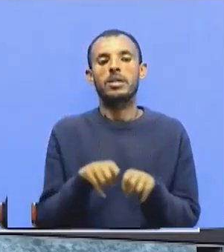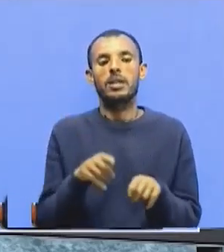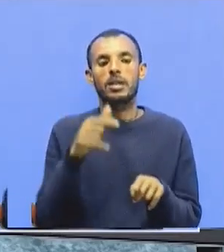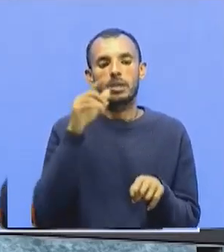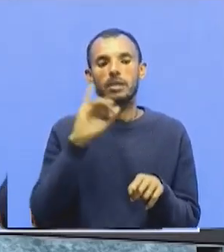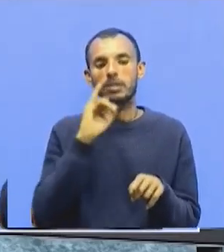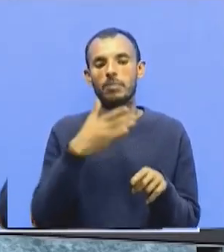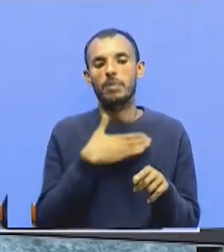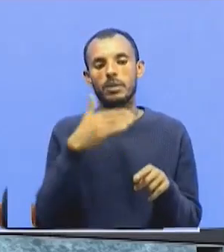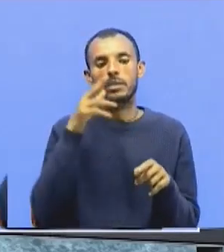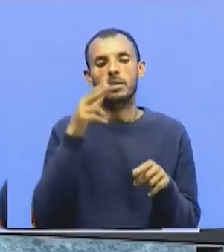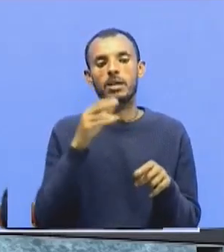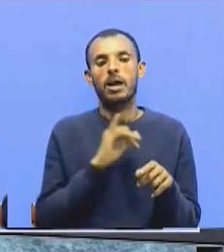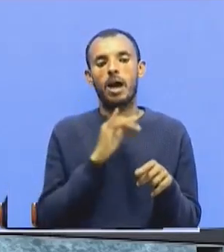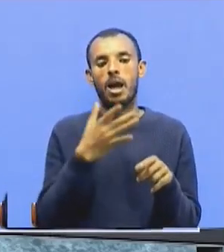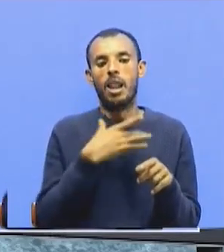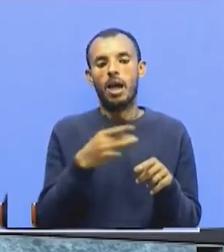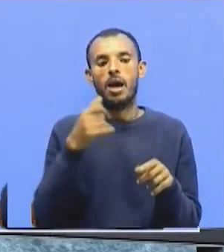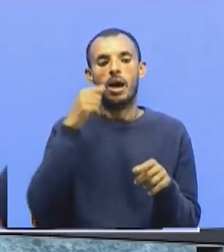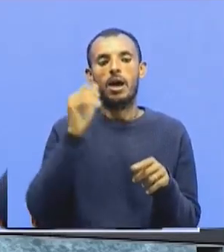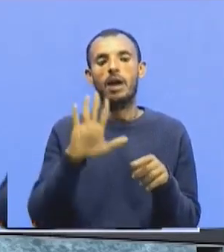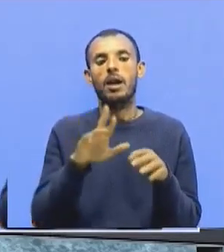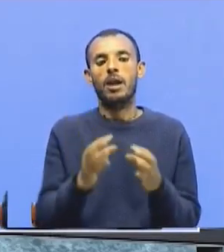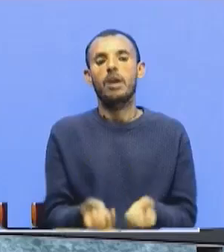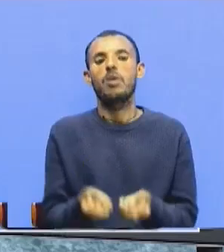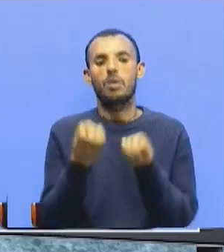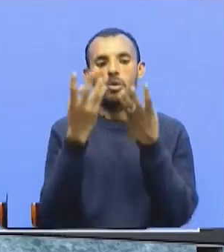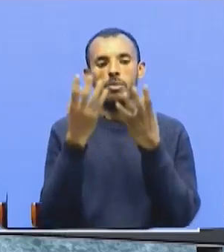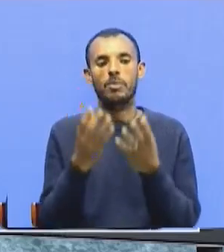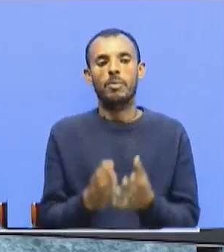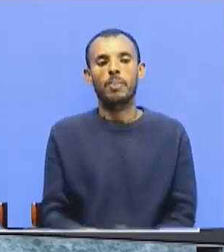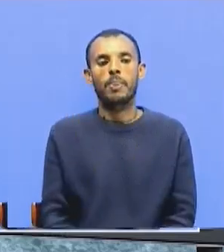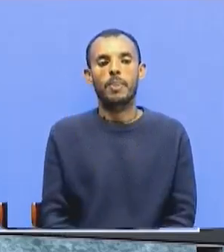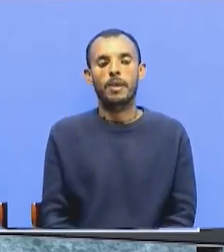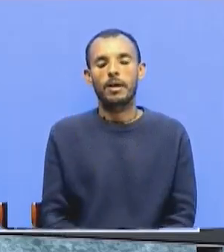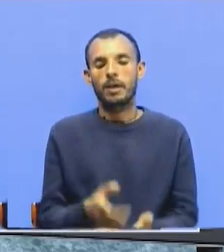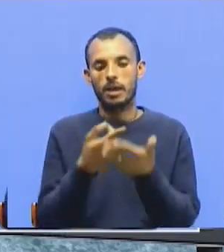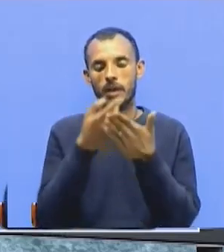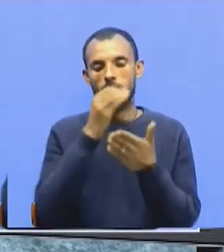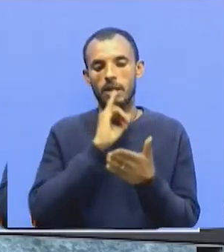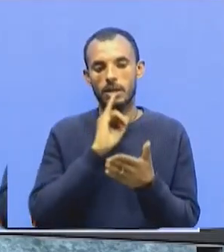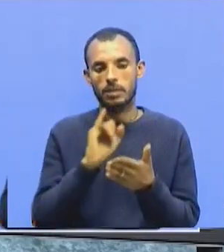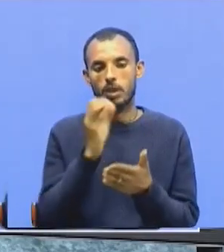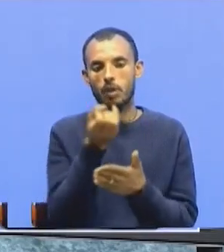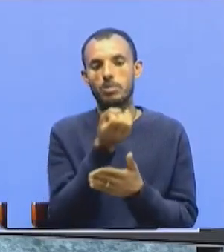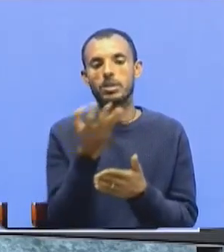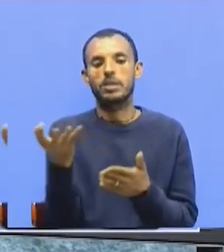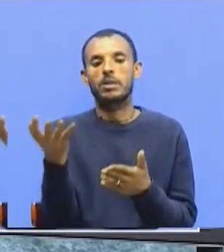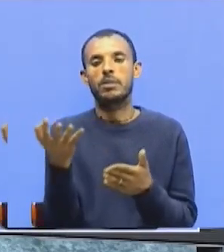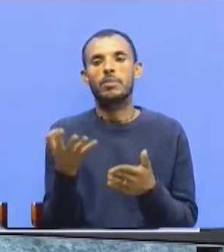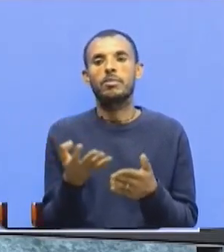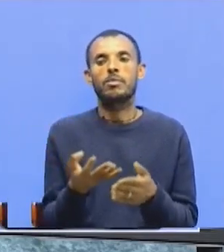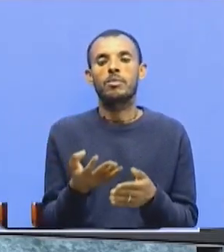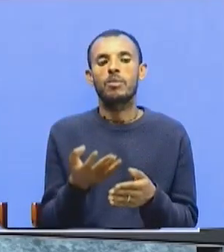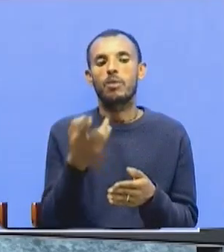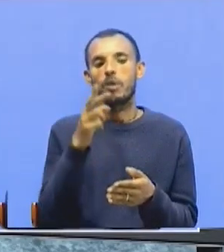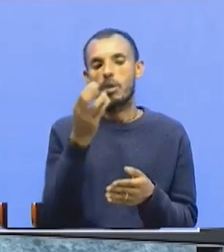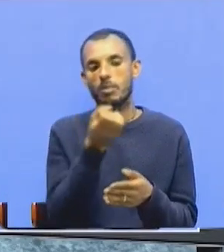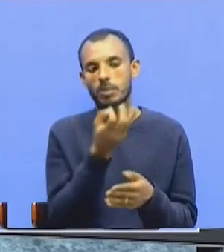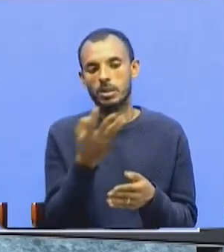sister. I like her a lot. Here is objective or